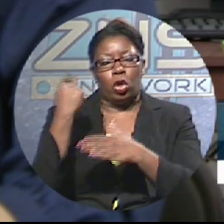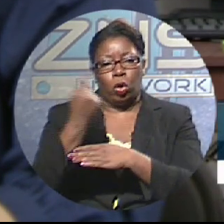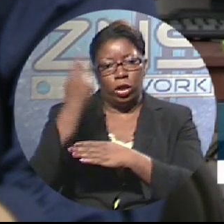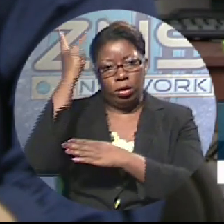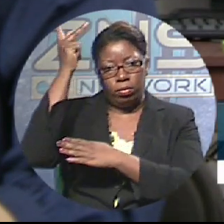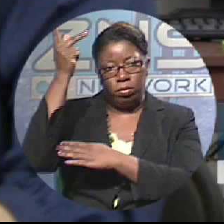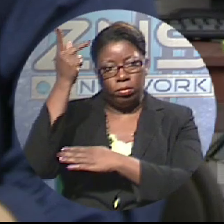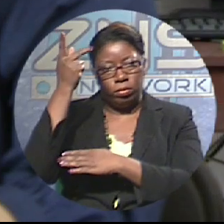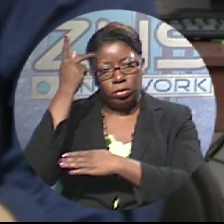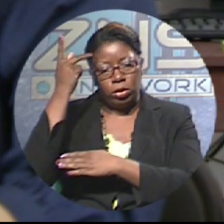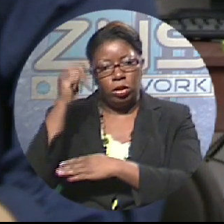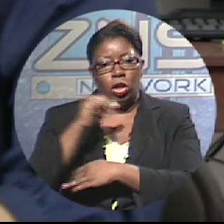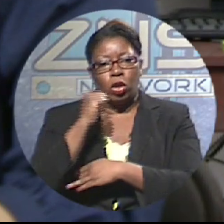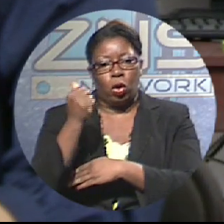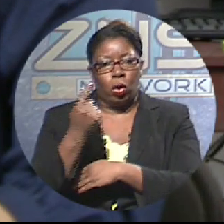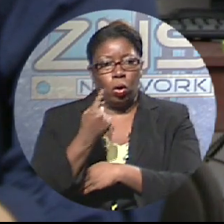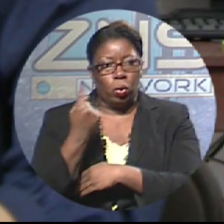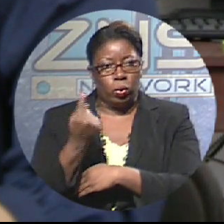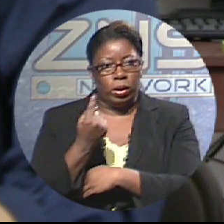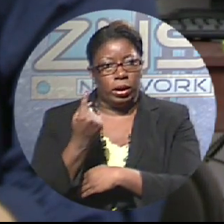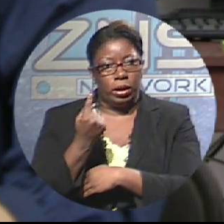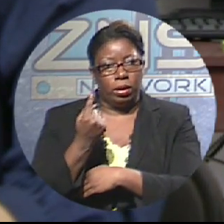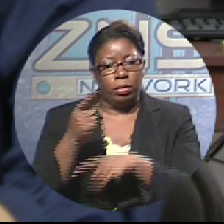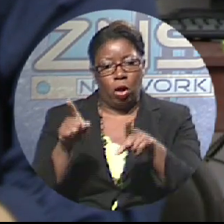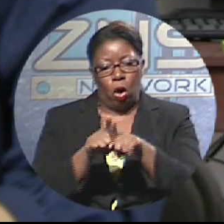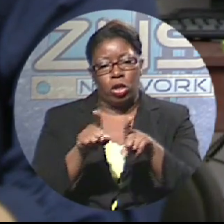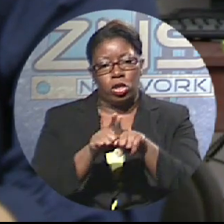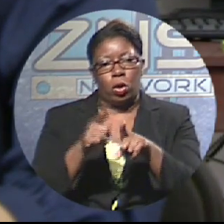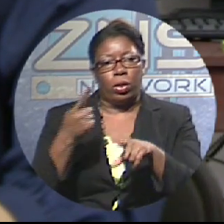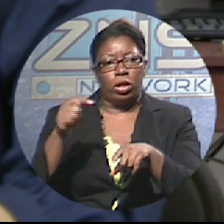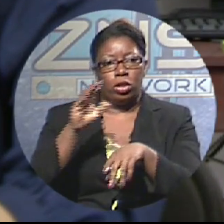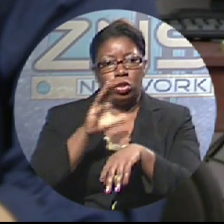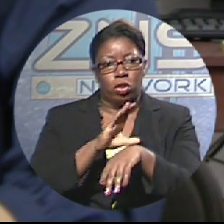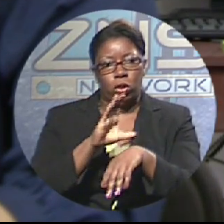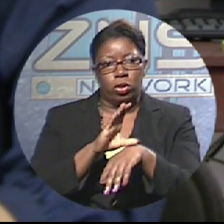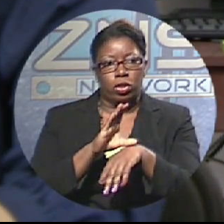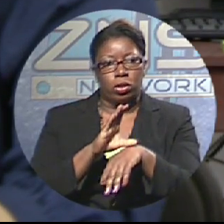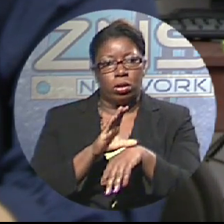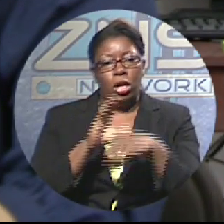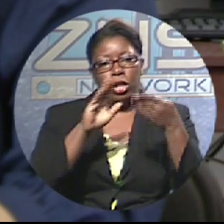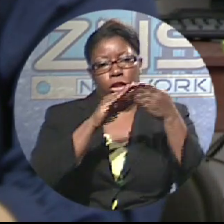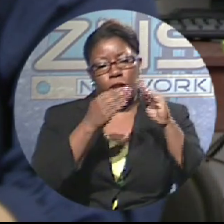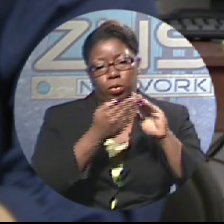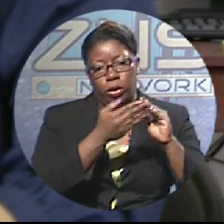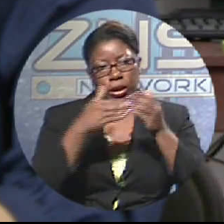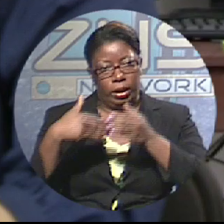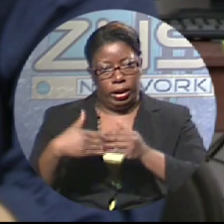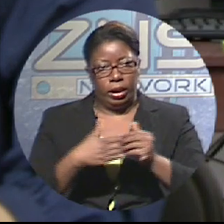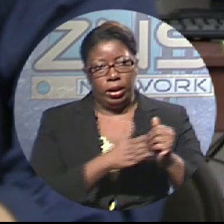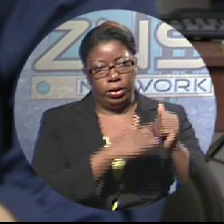just the parliamentarians, but also the church, the community leaders,